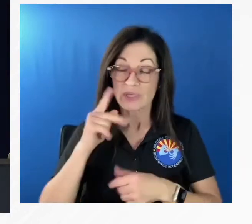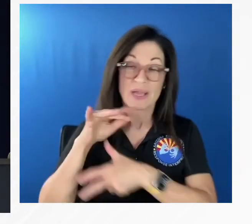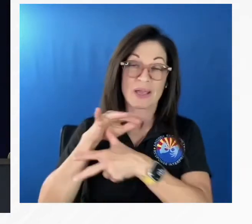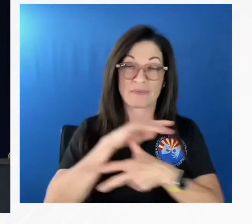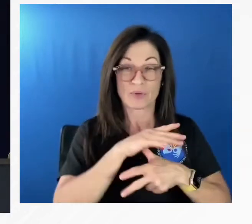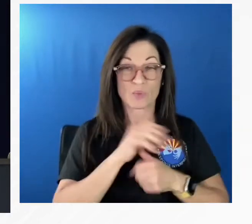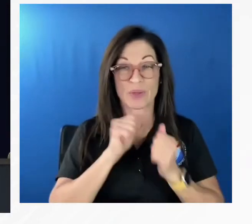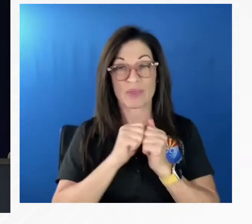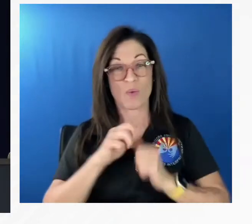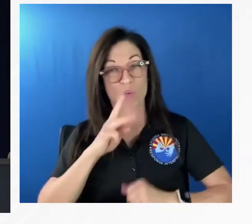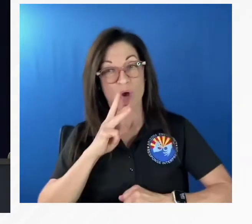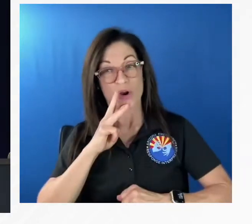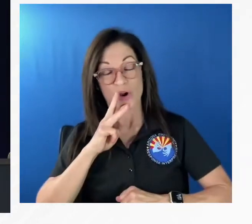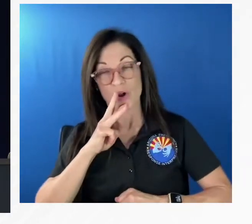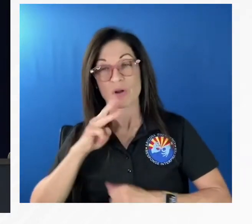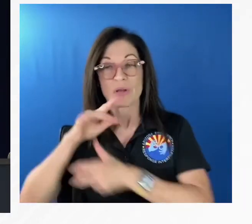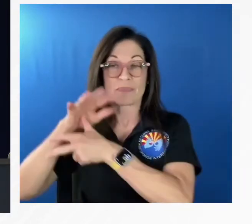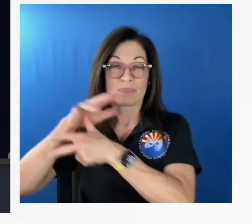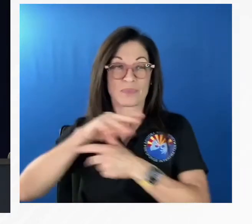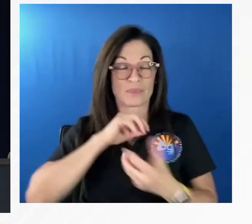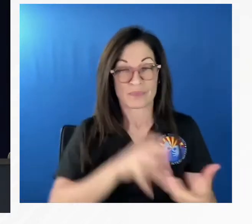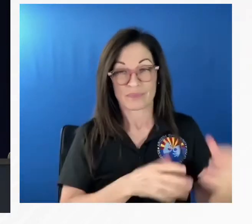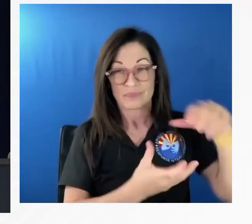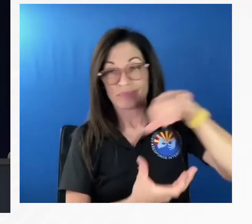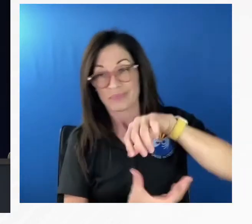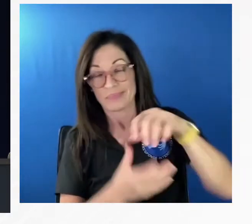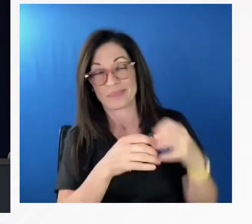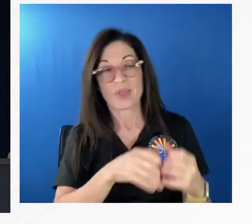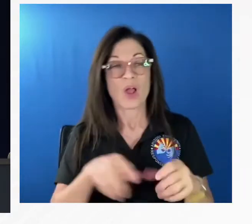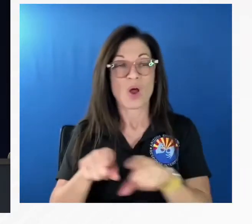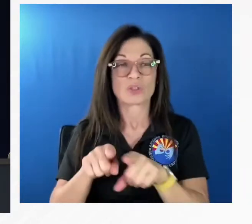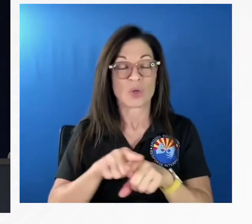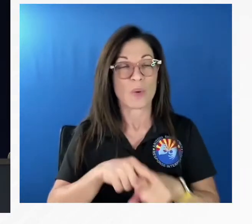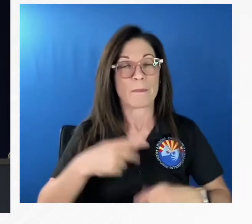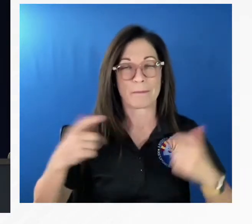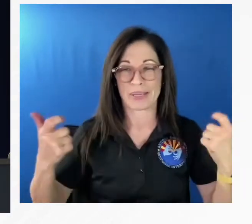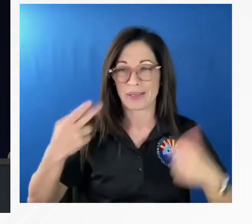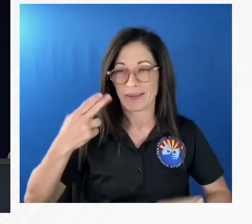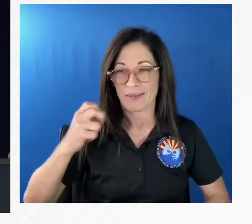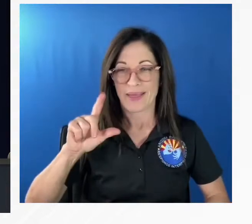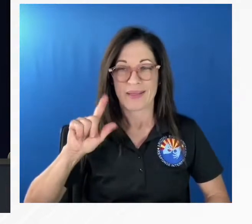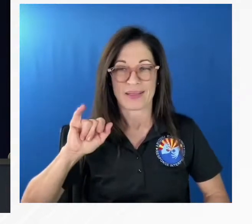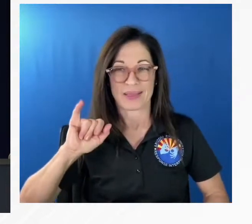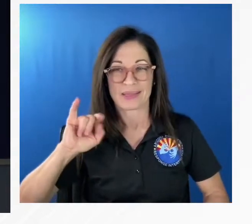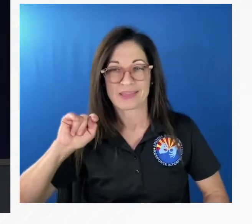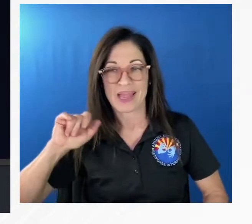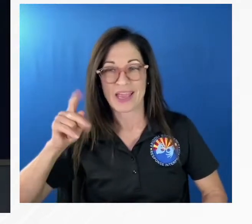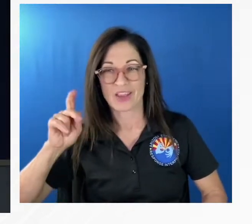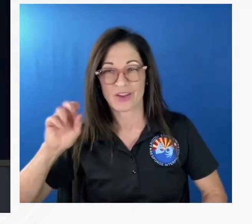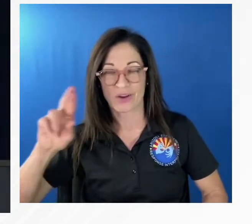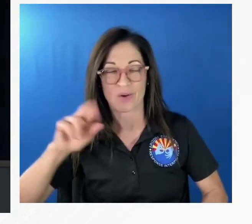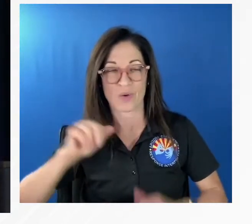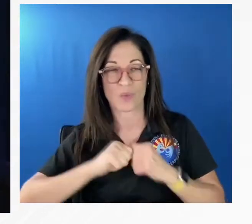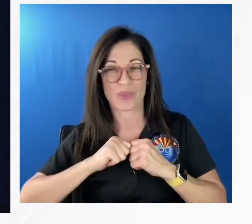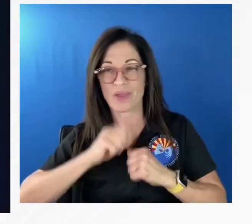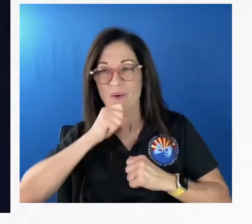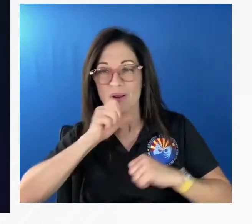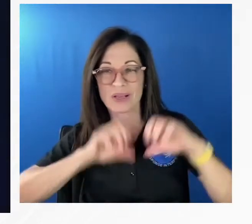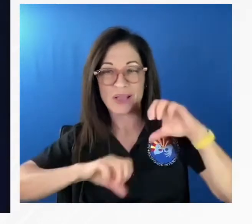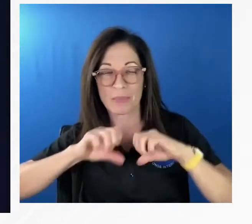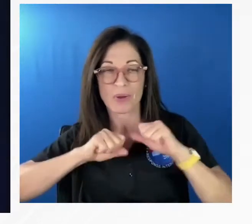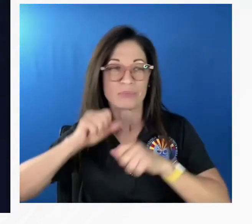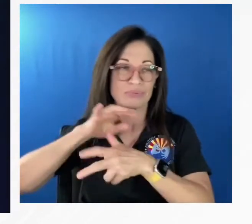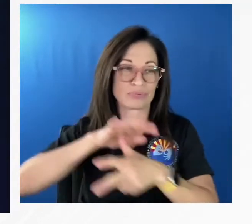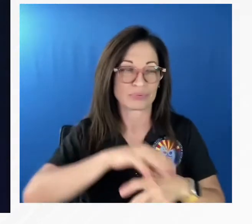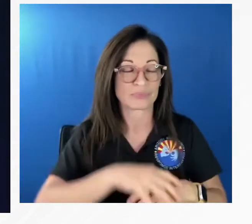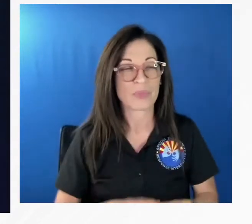drops, and then he showed you the helitanker doing the retardant drop. Water dropping, really effective, especially with these water features. You've got Kaweah